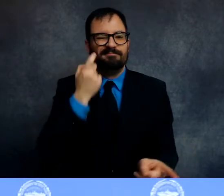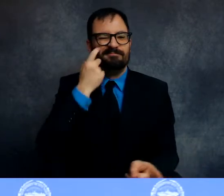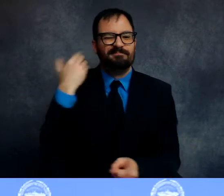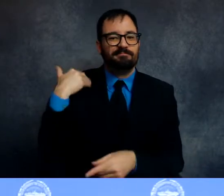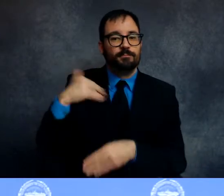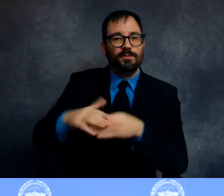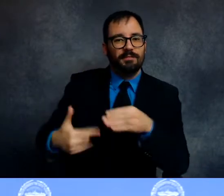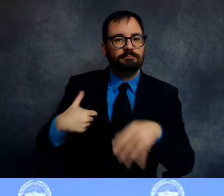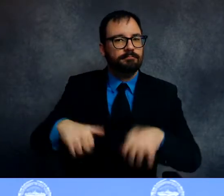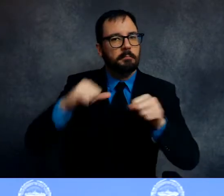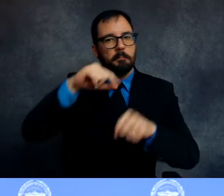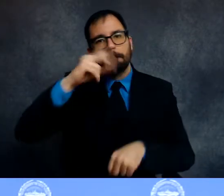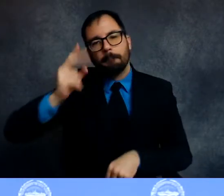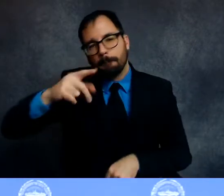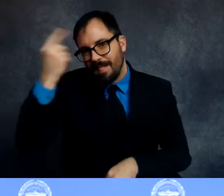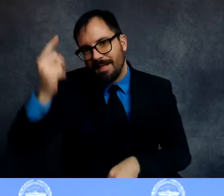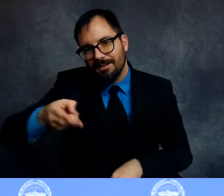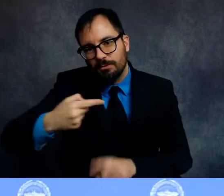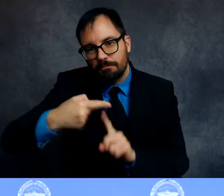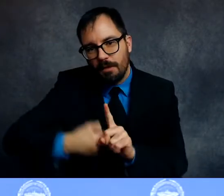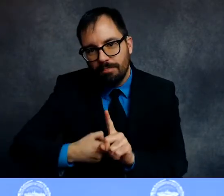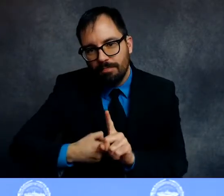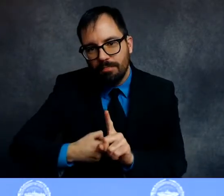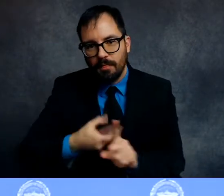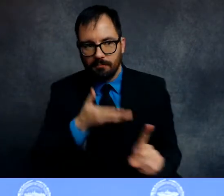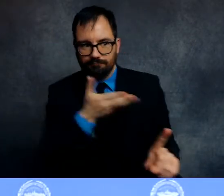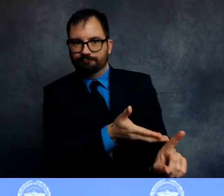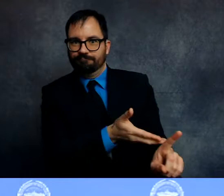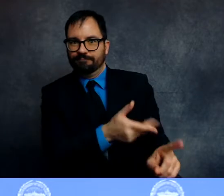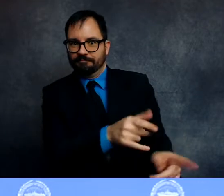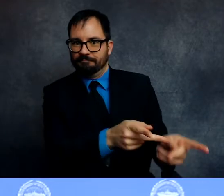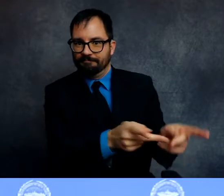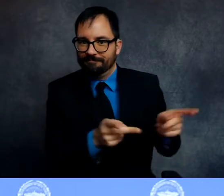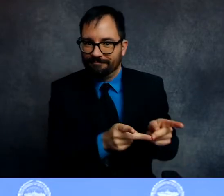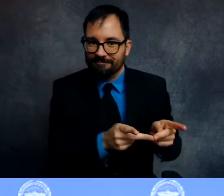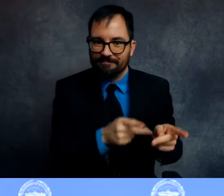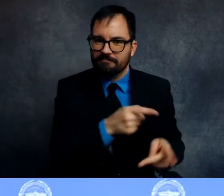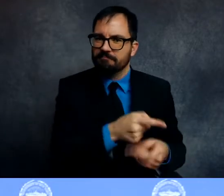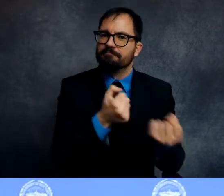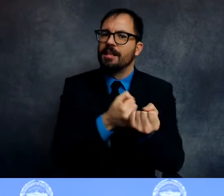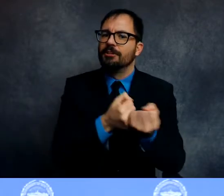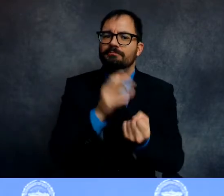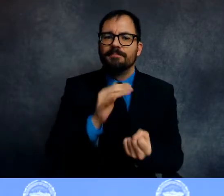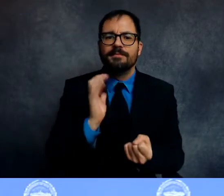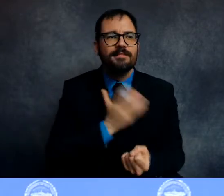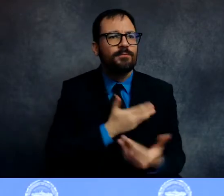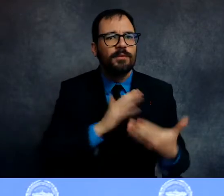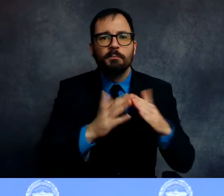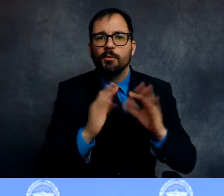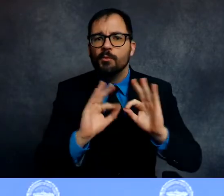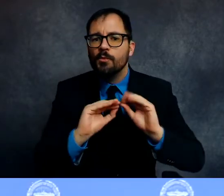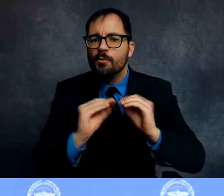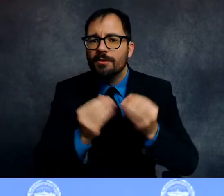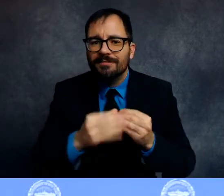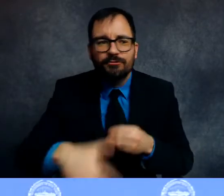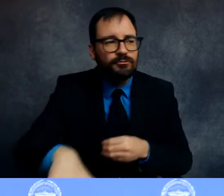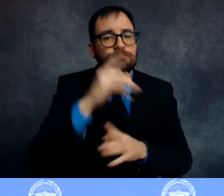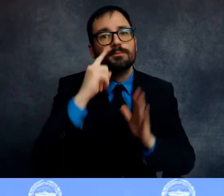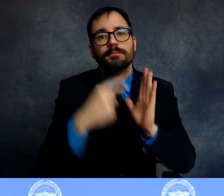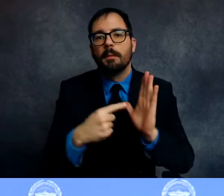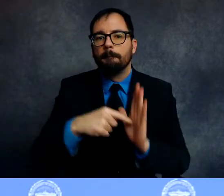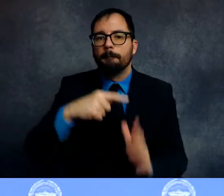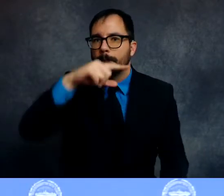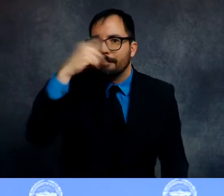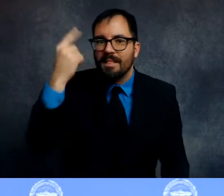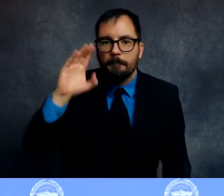city residents, especially at the Reggie Lewis Center. Over the weekend, we held the Black History Month event on site to promote vaccine access and